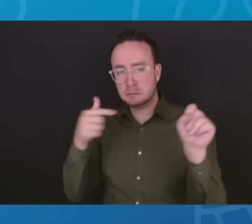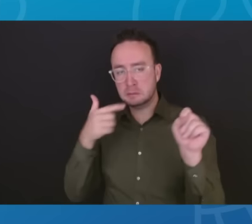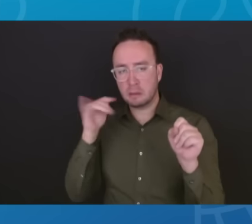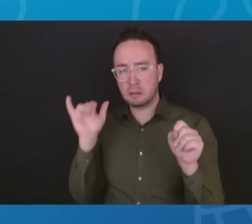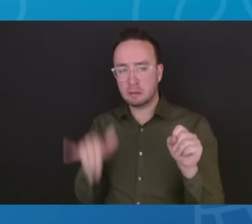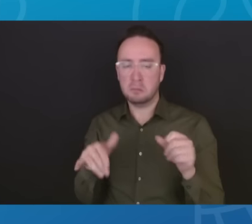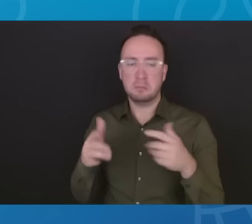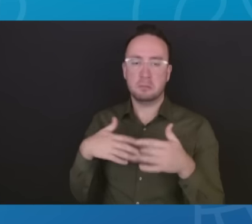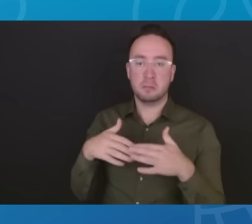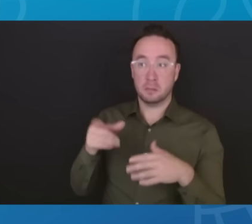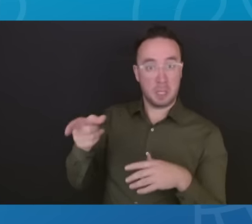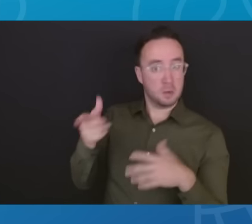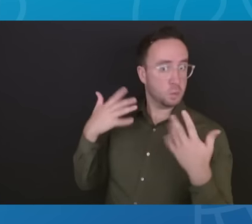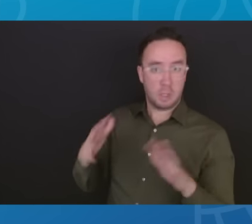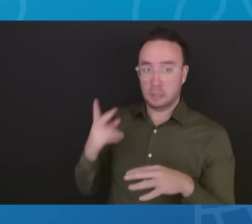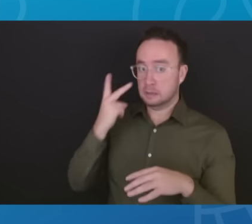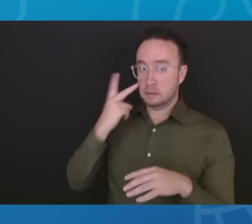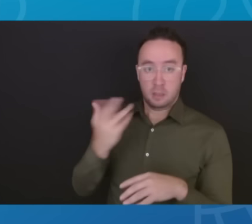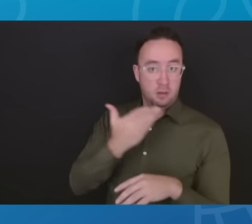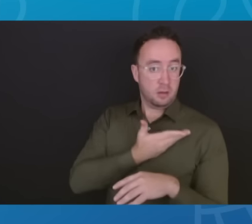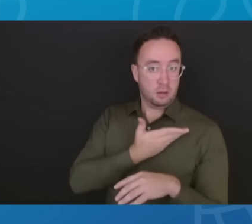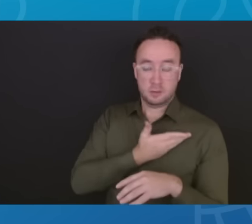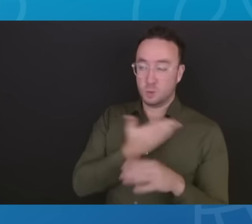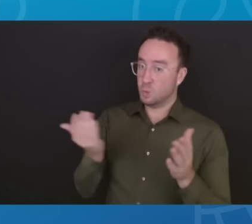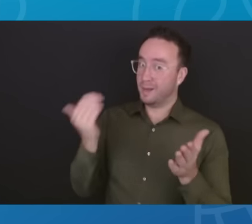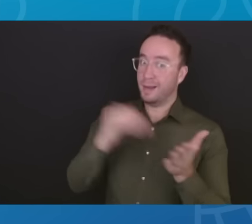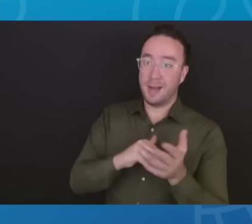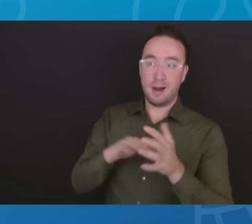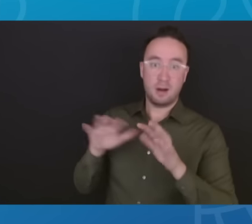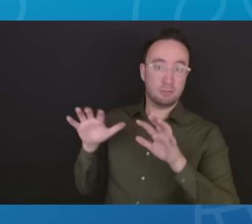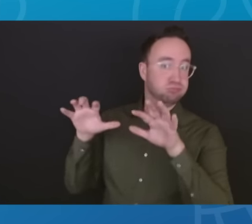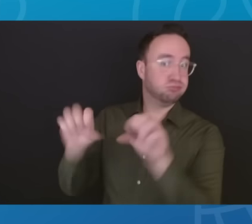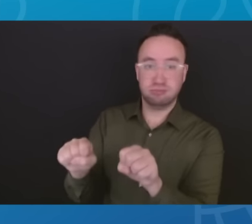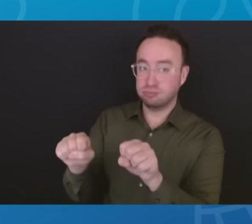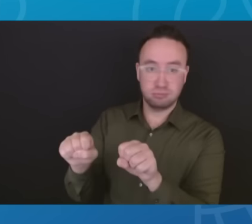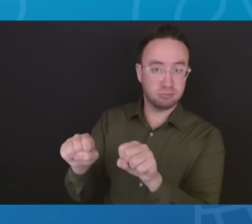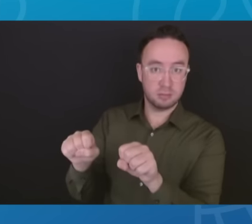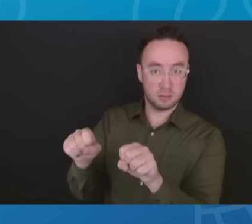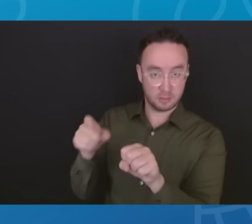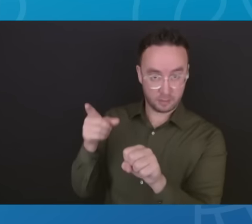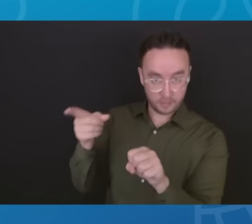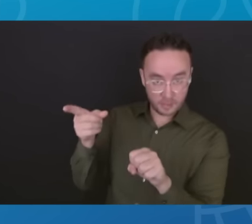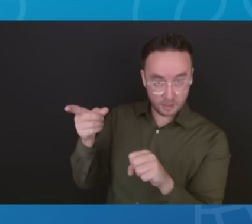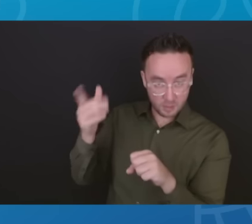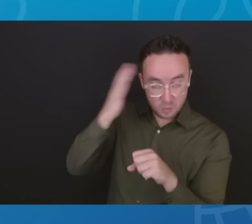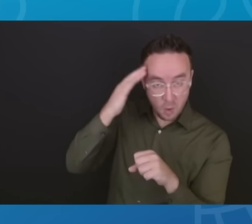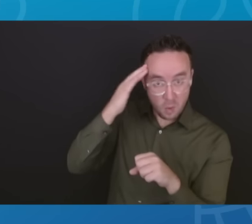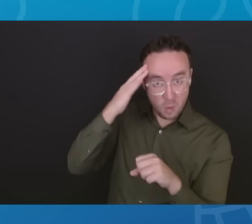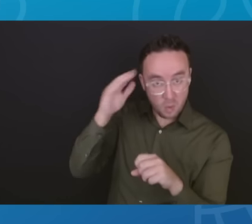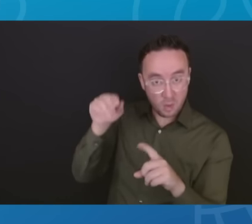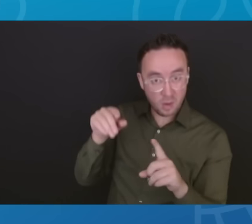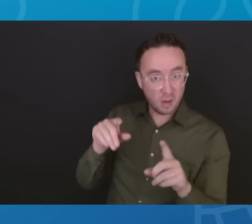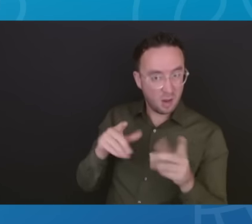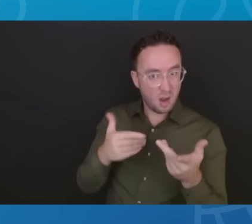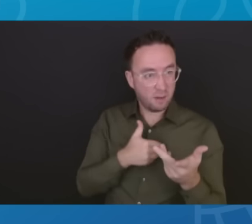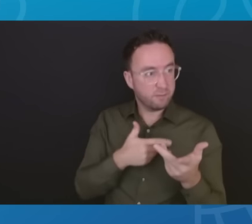part of Gaza reoccupied. Are you aware of these reports, and do you have a response to them? We have seen these reports.